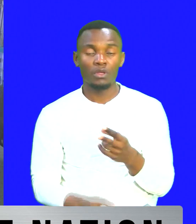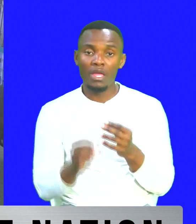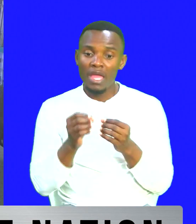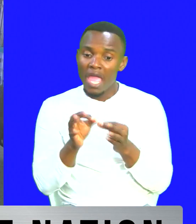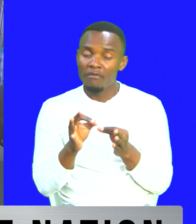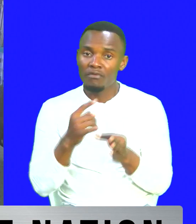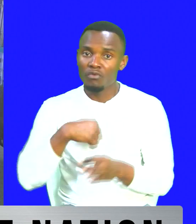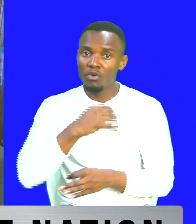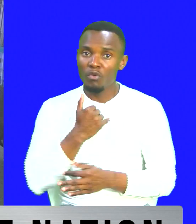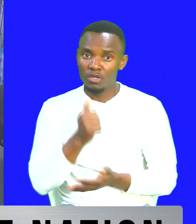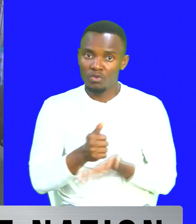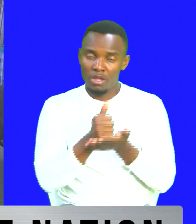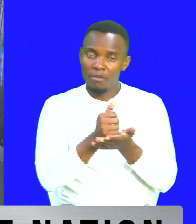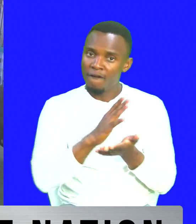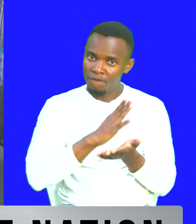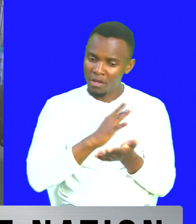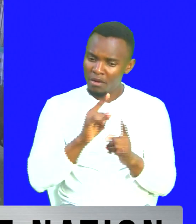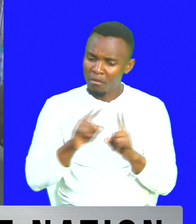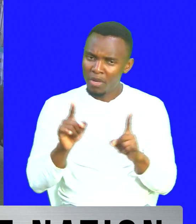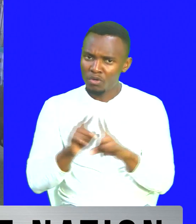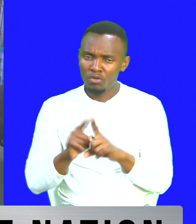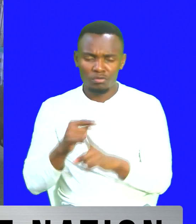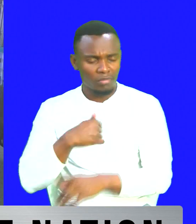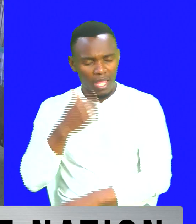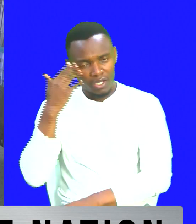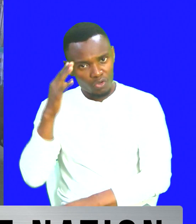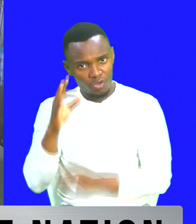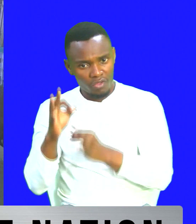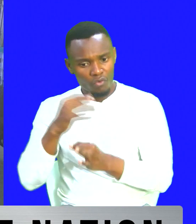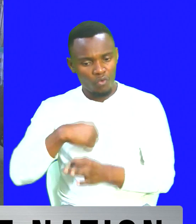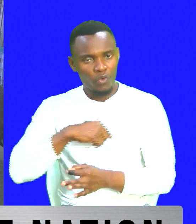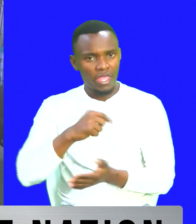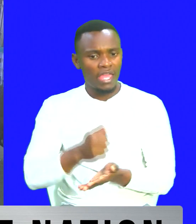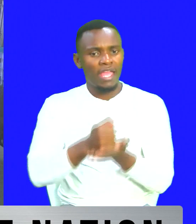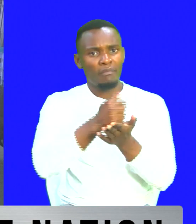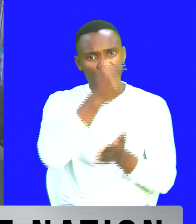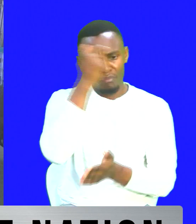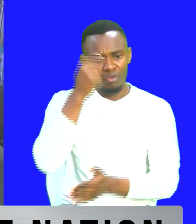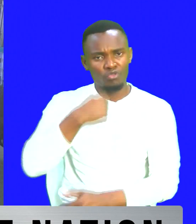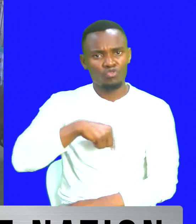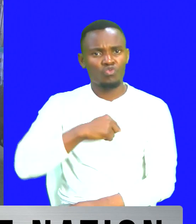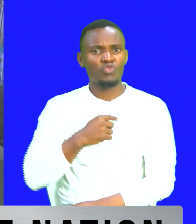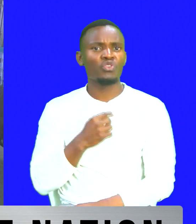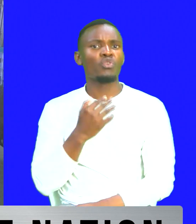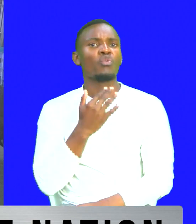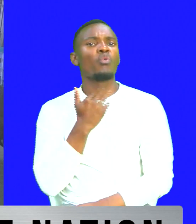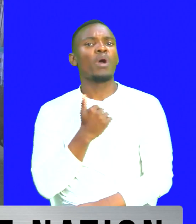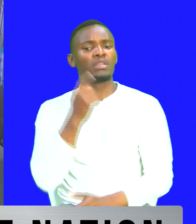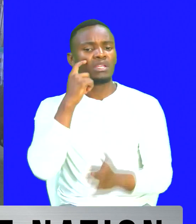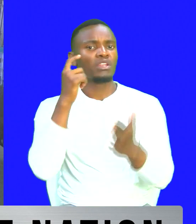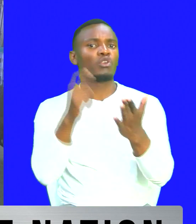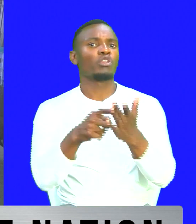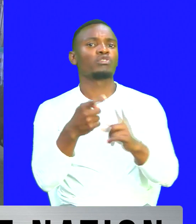it's okay. But I don't know if we also rose to the occasion because we have the savior syndrome, so that we are recognized in the